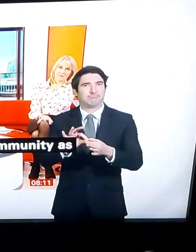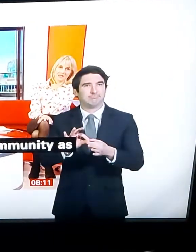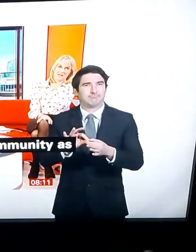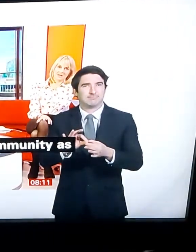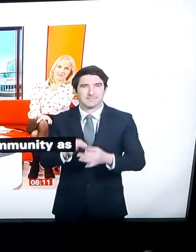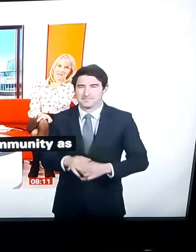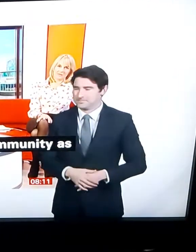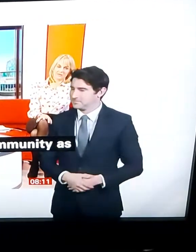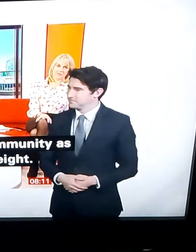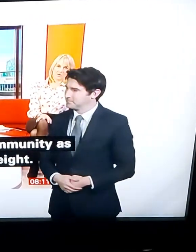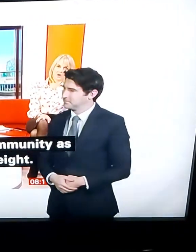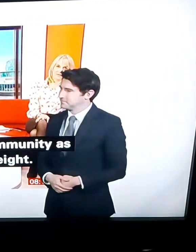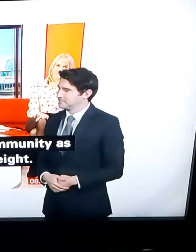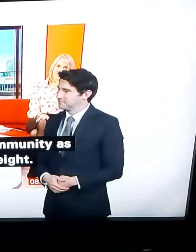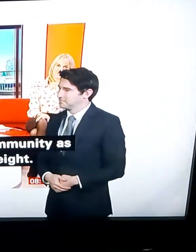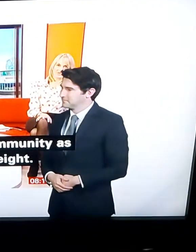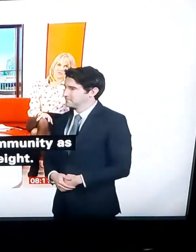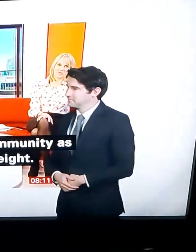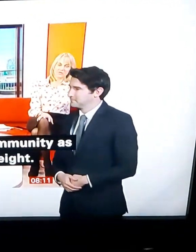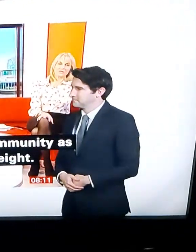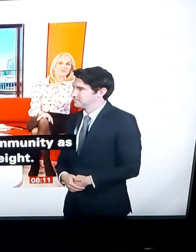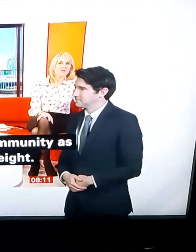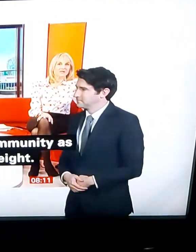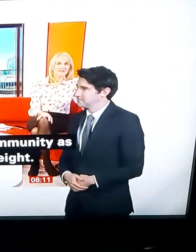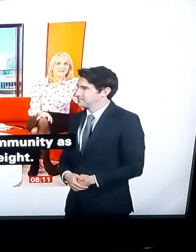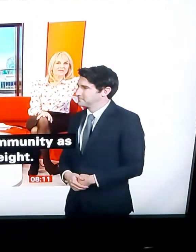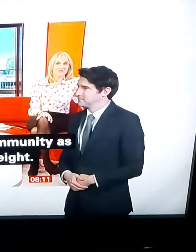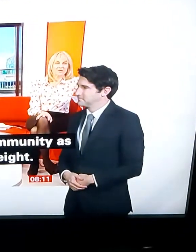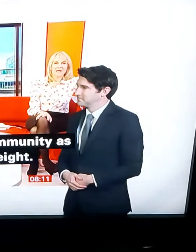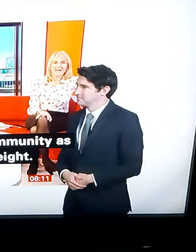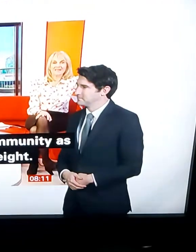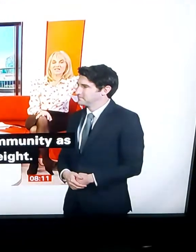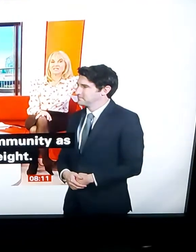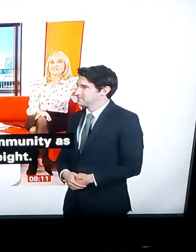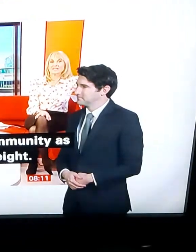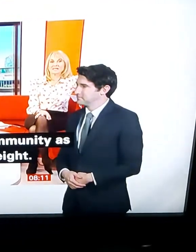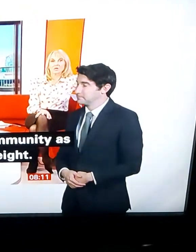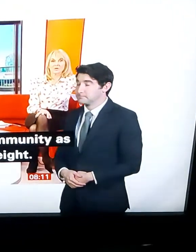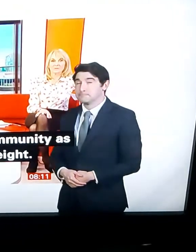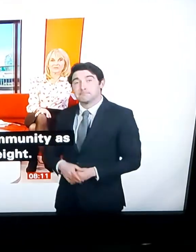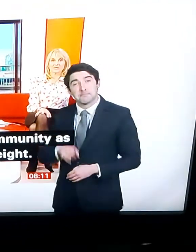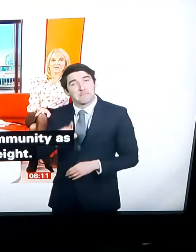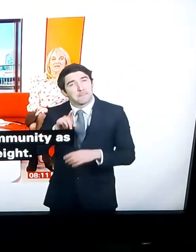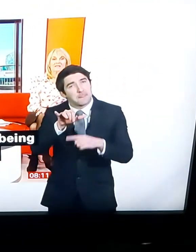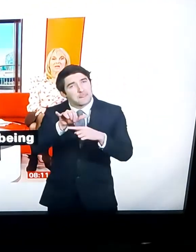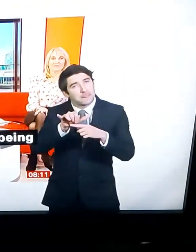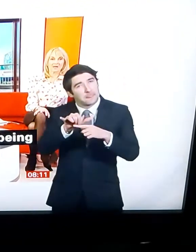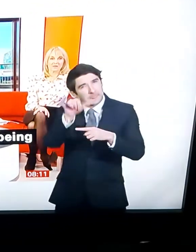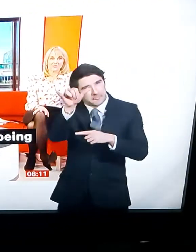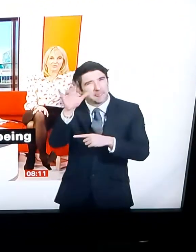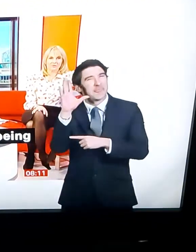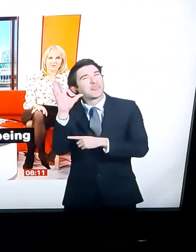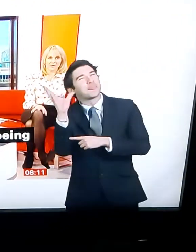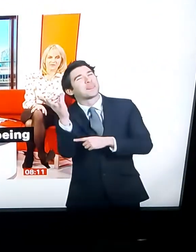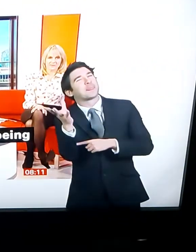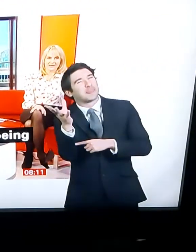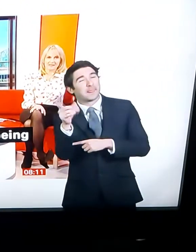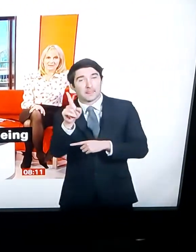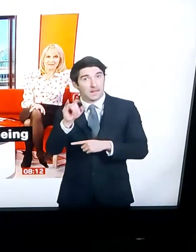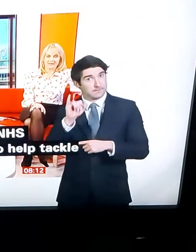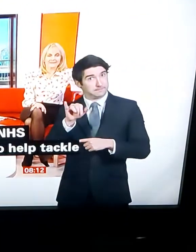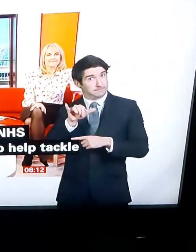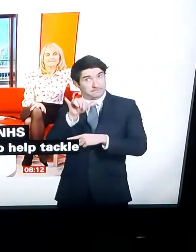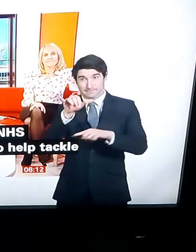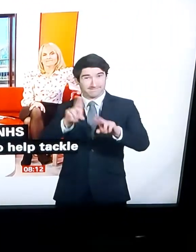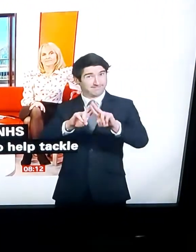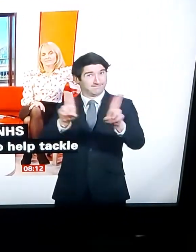Breakfast. Airline cabin crew are being invited to join doctors and nurses at the new NHS Nightingale hospitals to help tackle the coronavirus